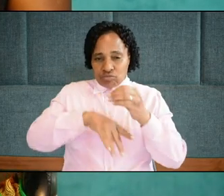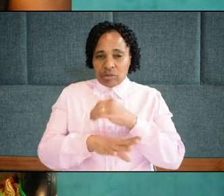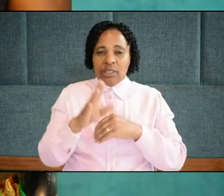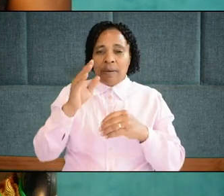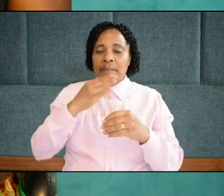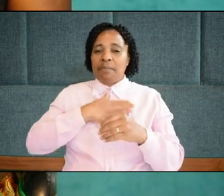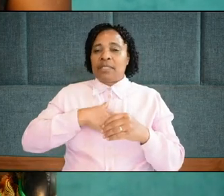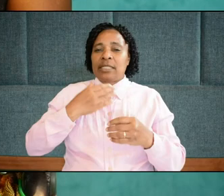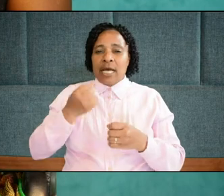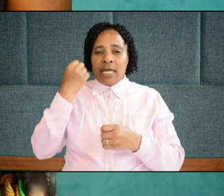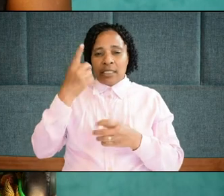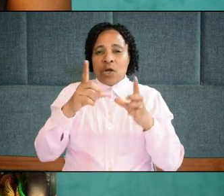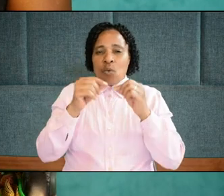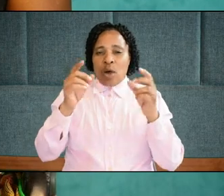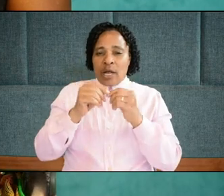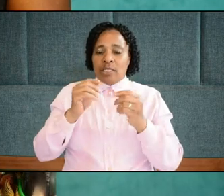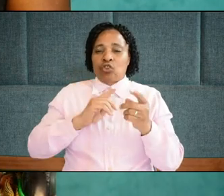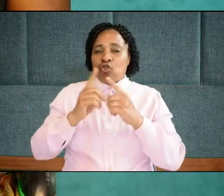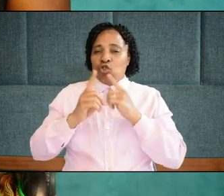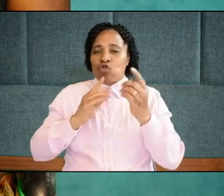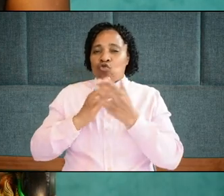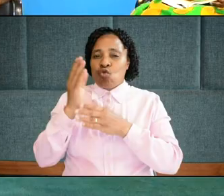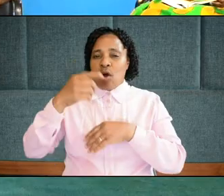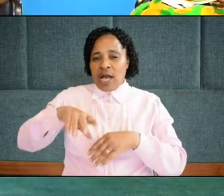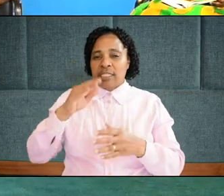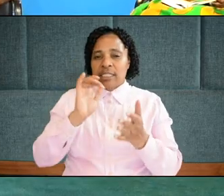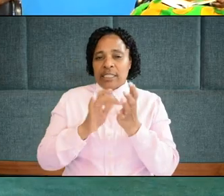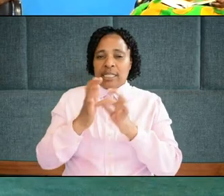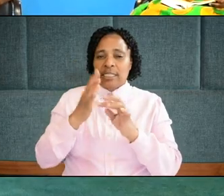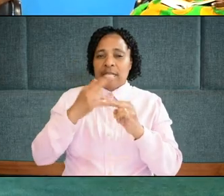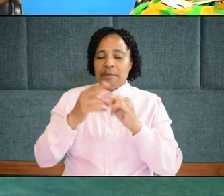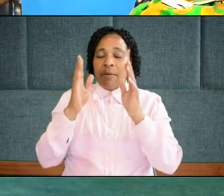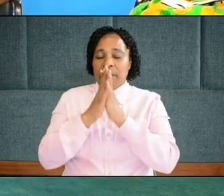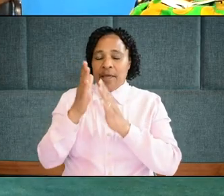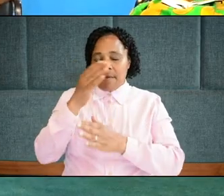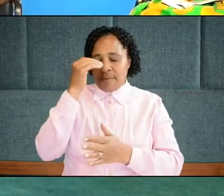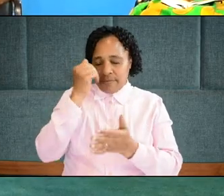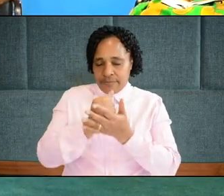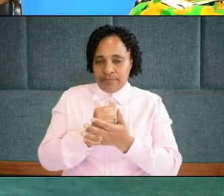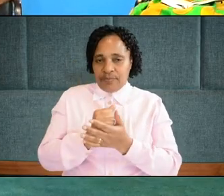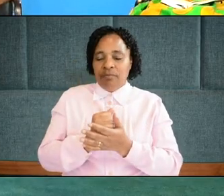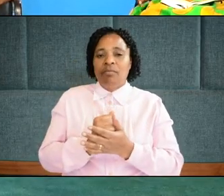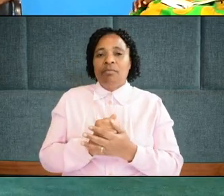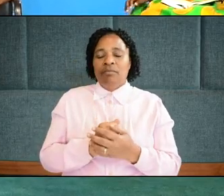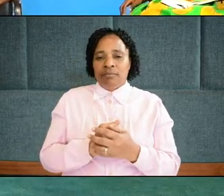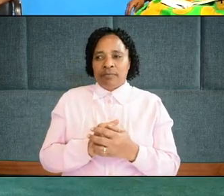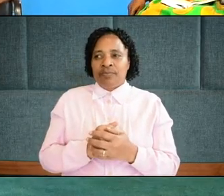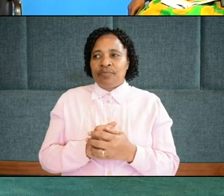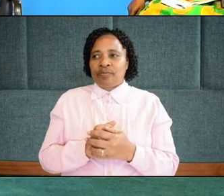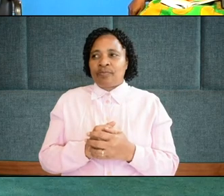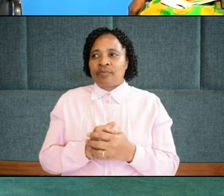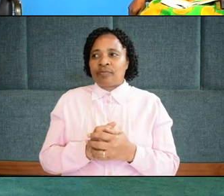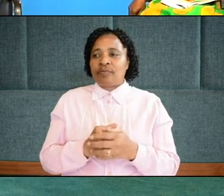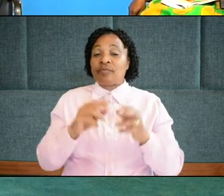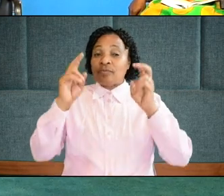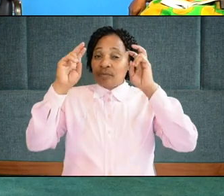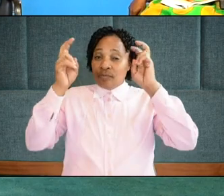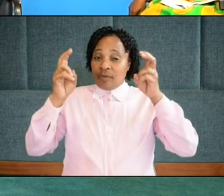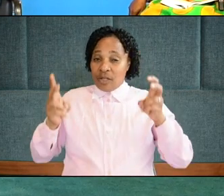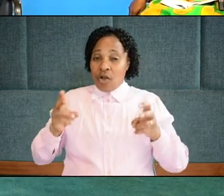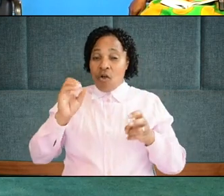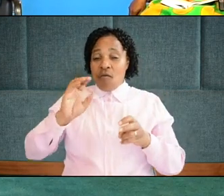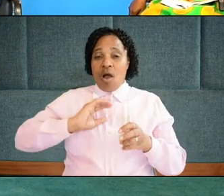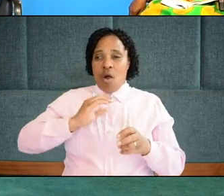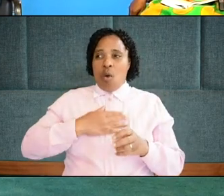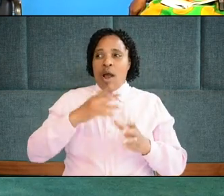please let us understand your word and talk through us. In Jesus' name I pray, amen. Amen. The title of